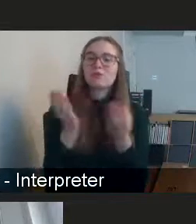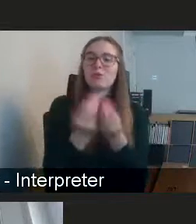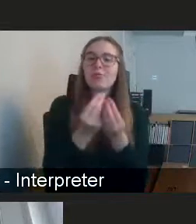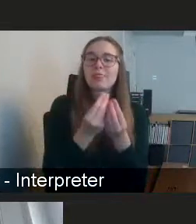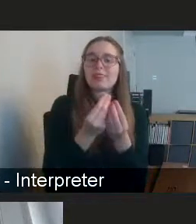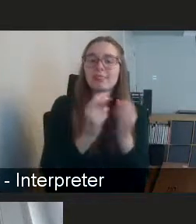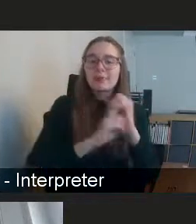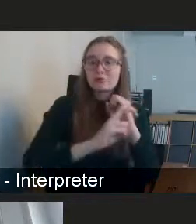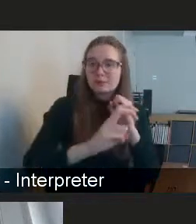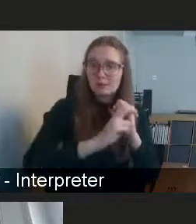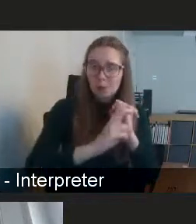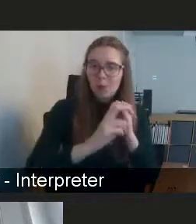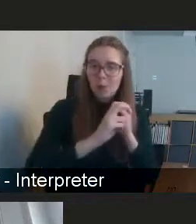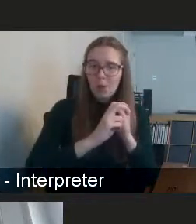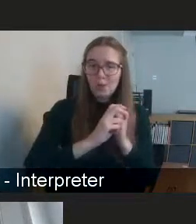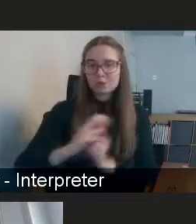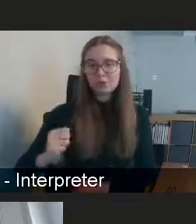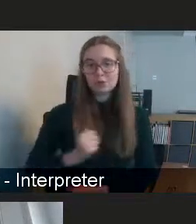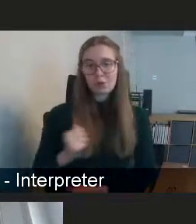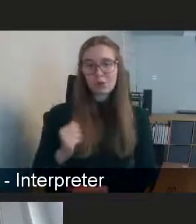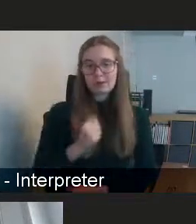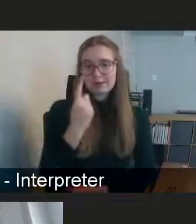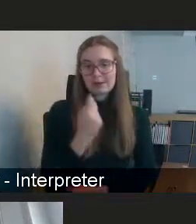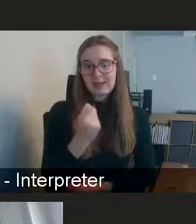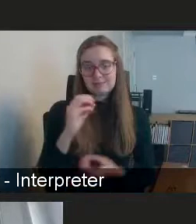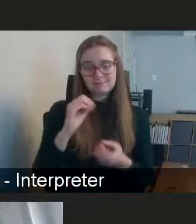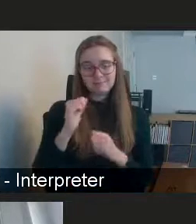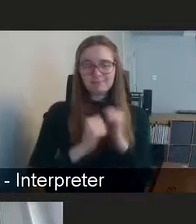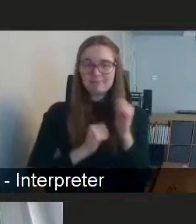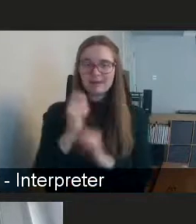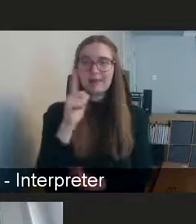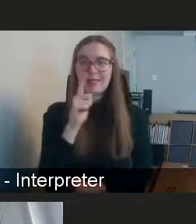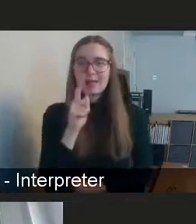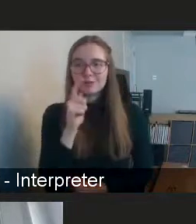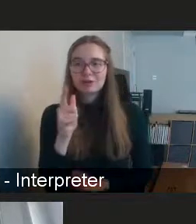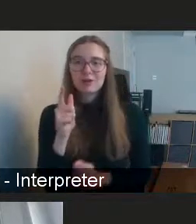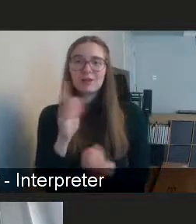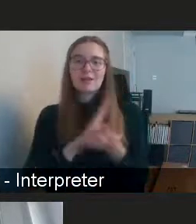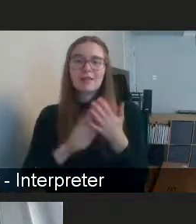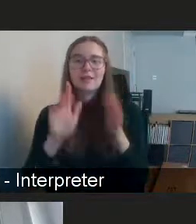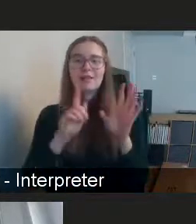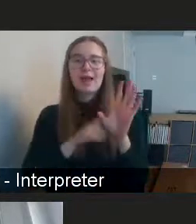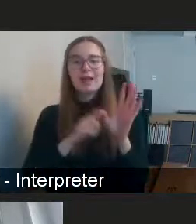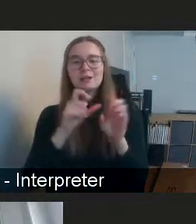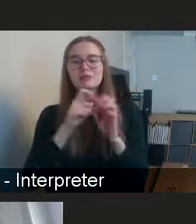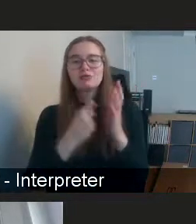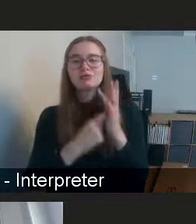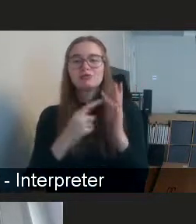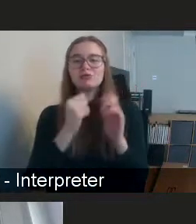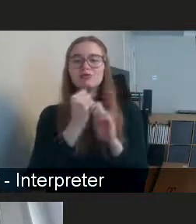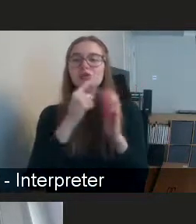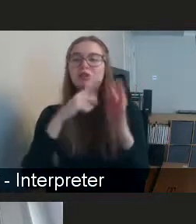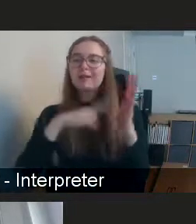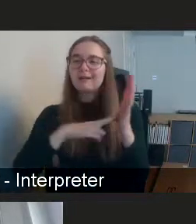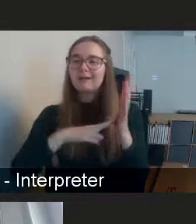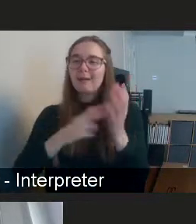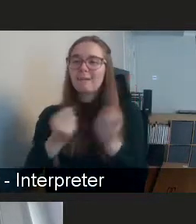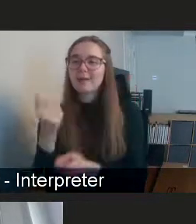especially given the fact that Scotland can actually build electric and hydrogen fuel cell buses. We've got that local